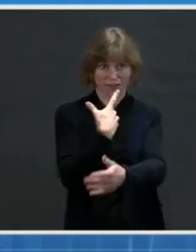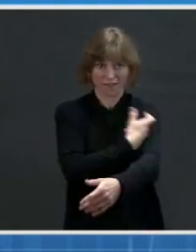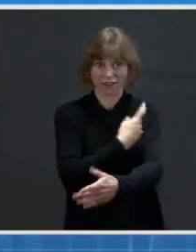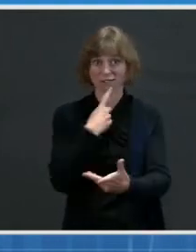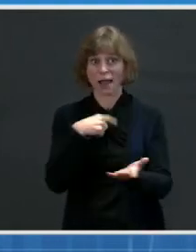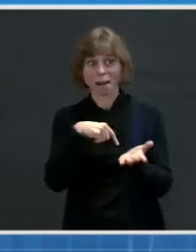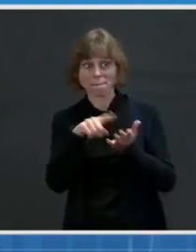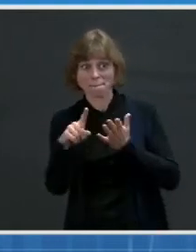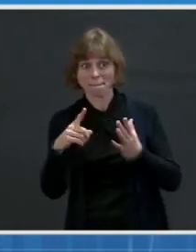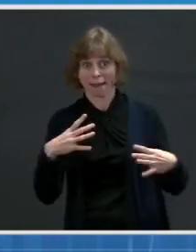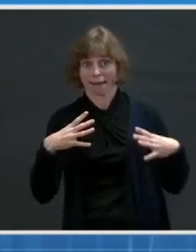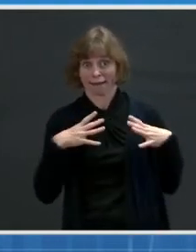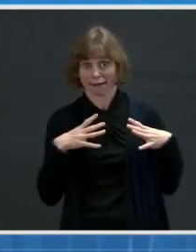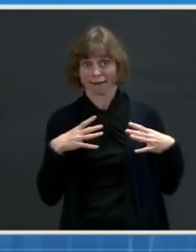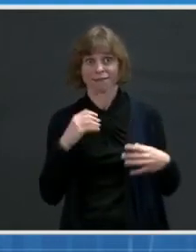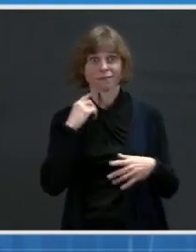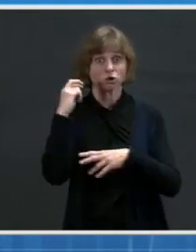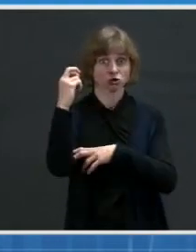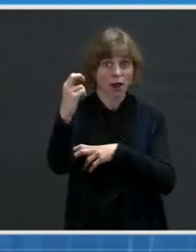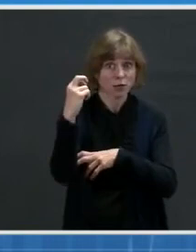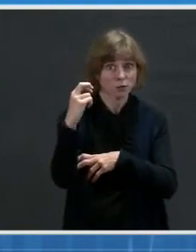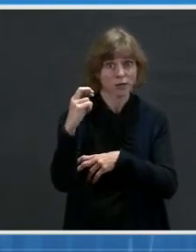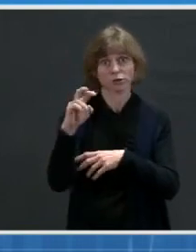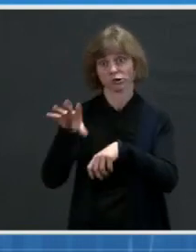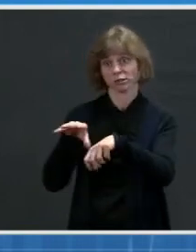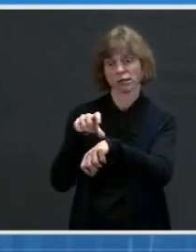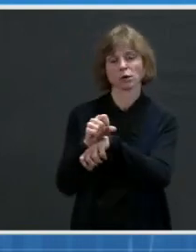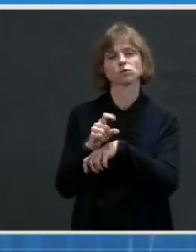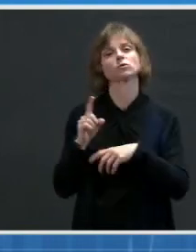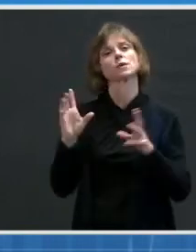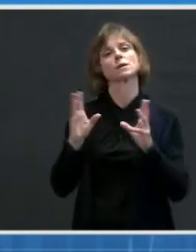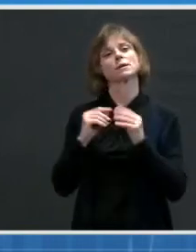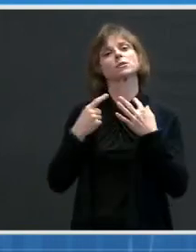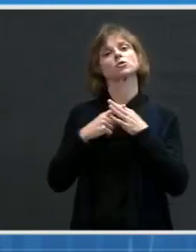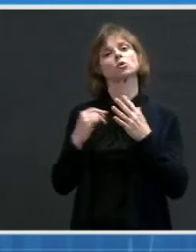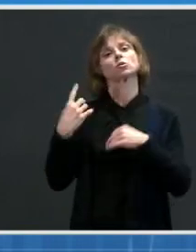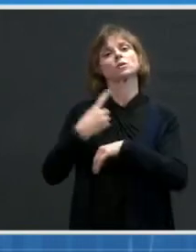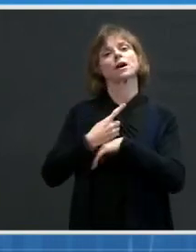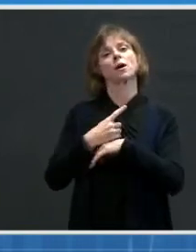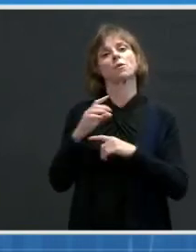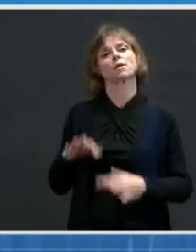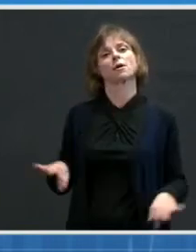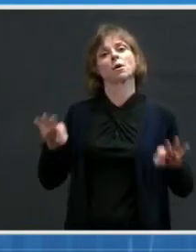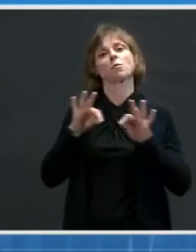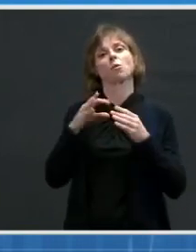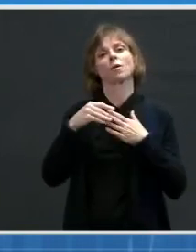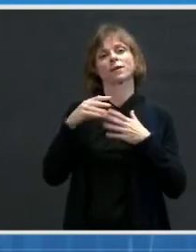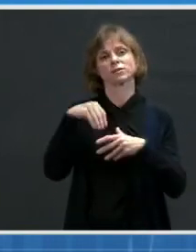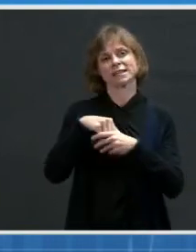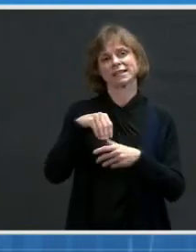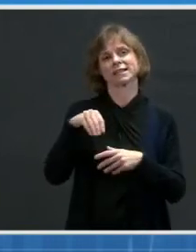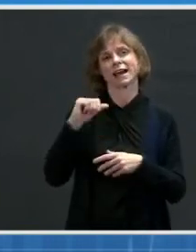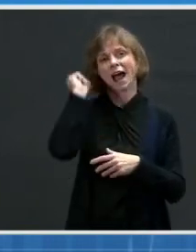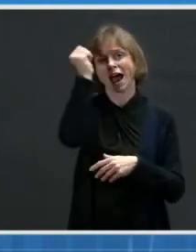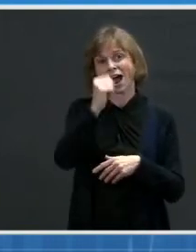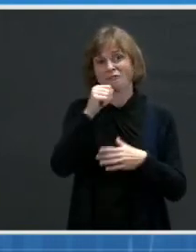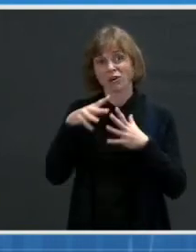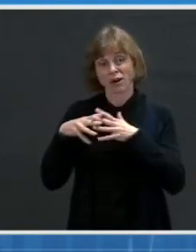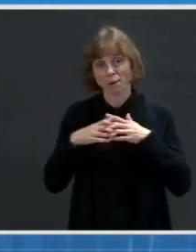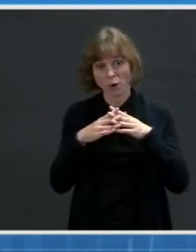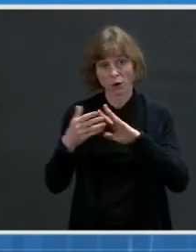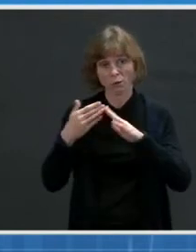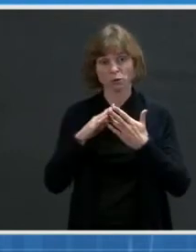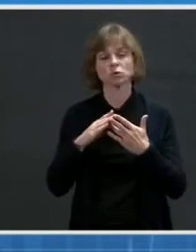The meetings are kicking off today with a conversation with key leaders in the African American community. And throughout the week, we'll be meeting with